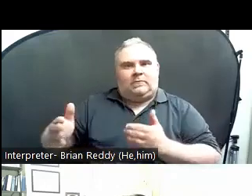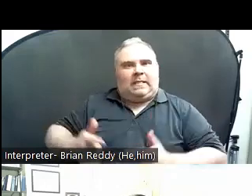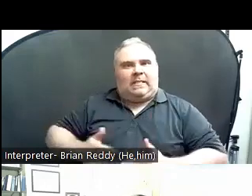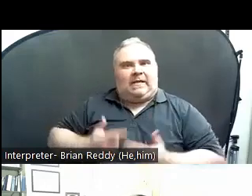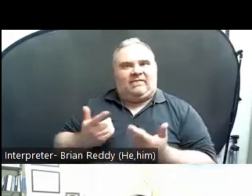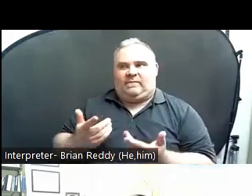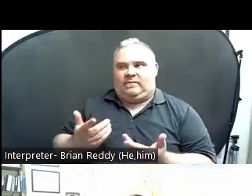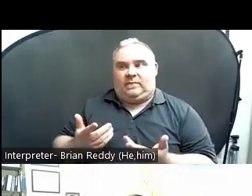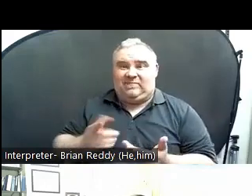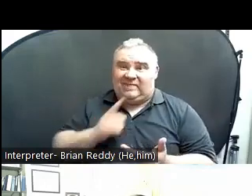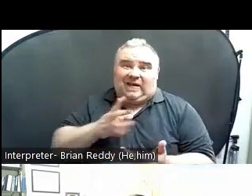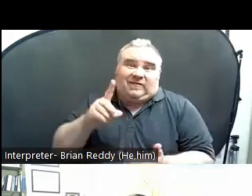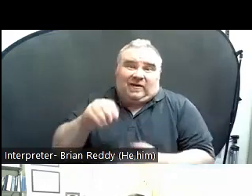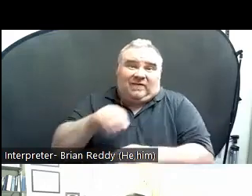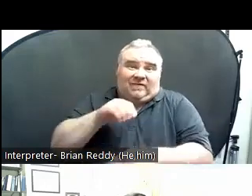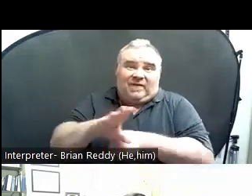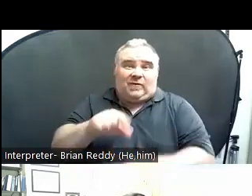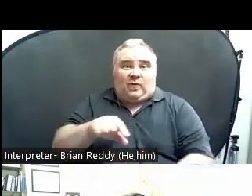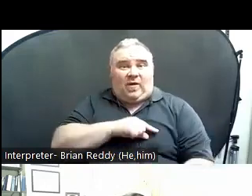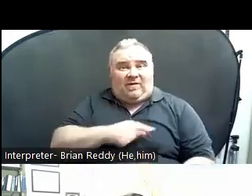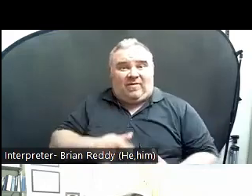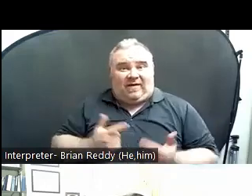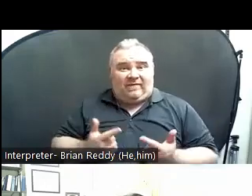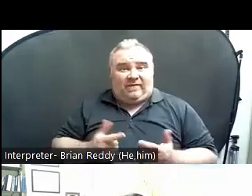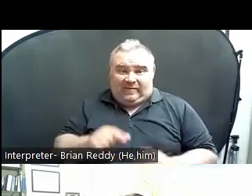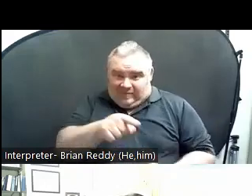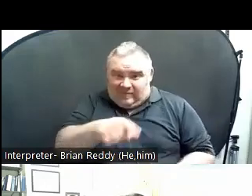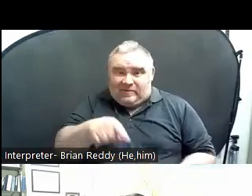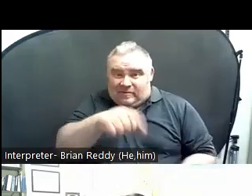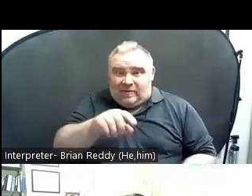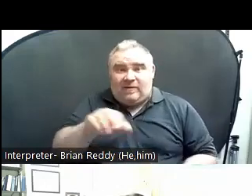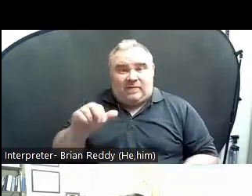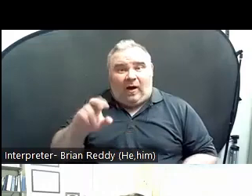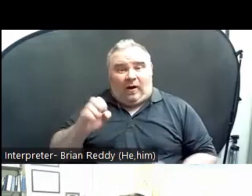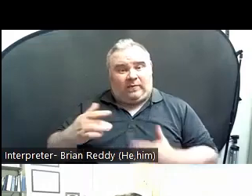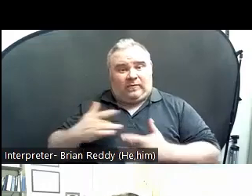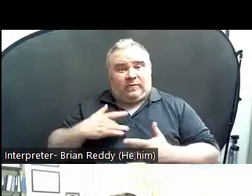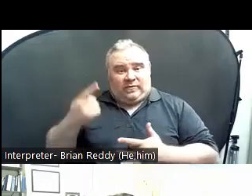And these are concerns for patients and their families.